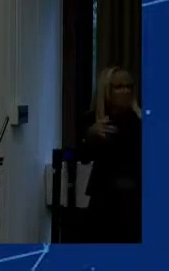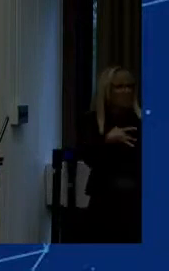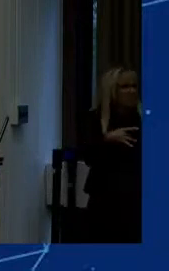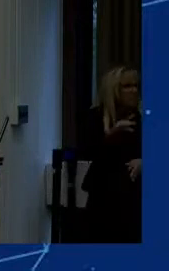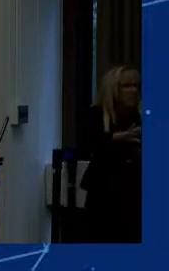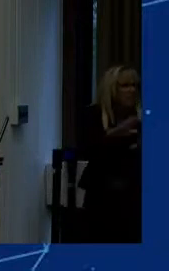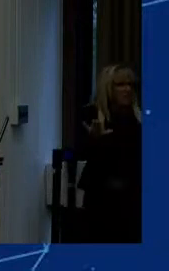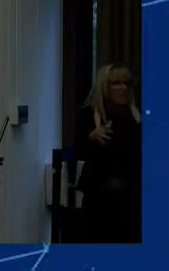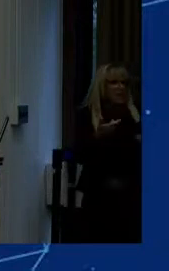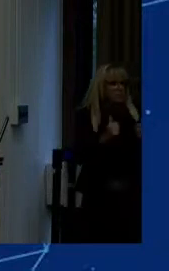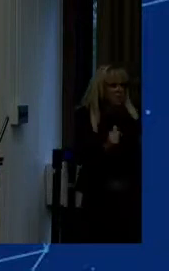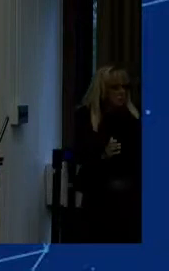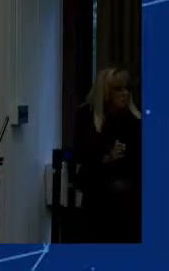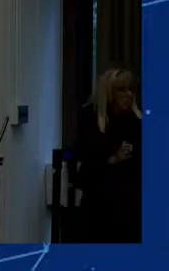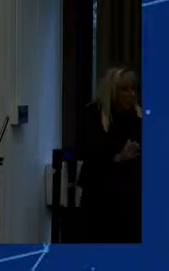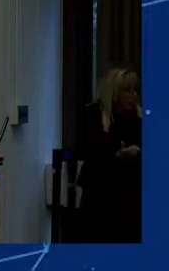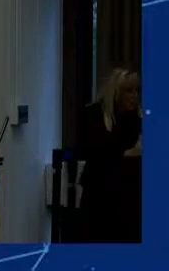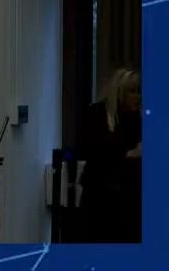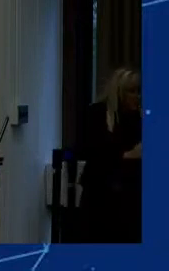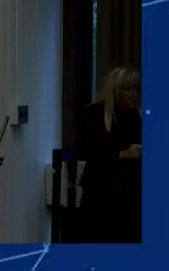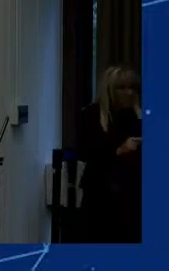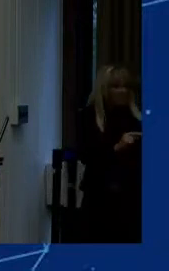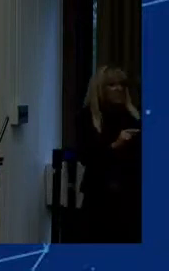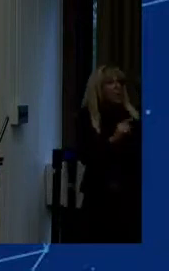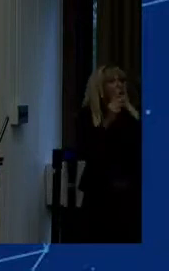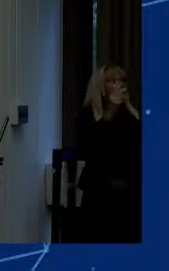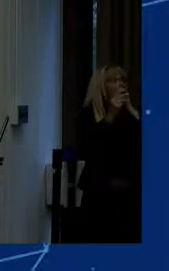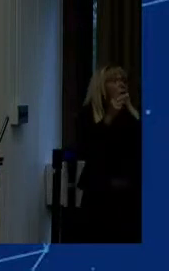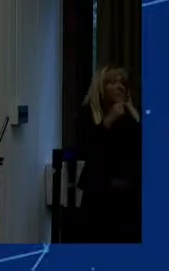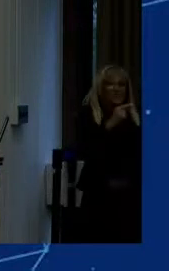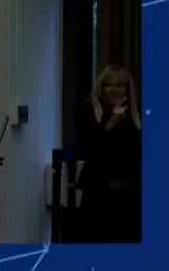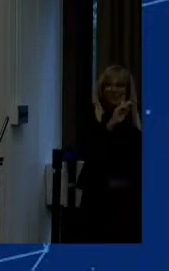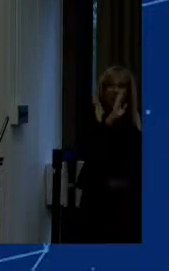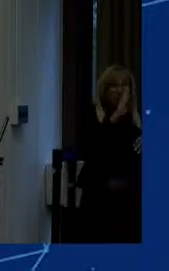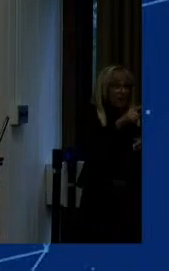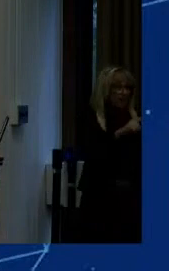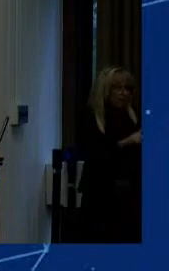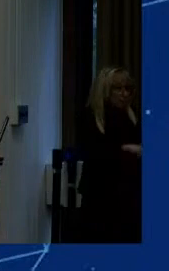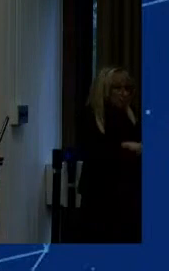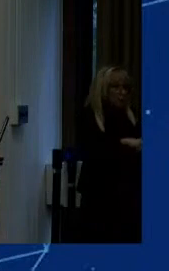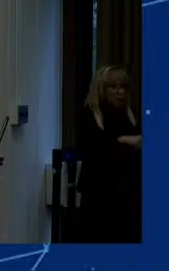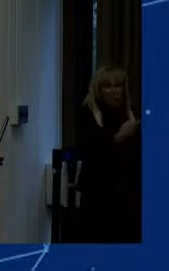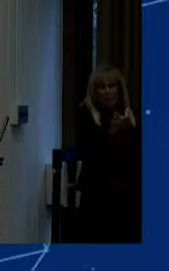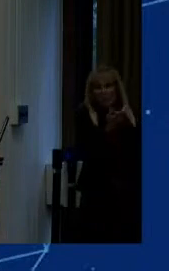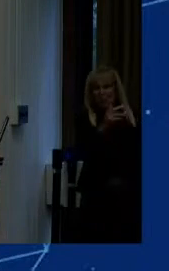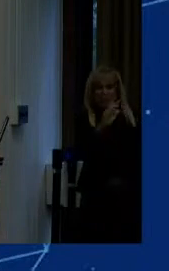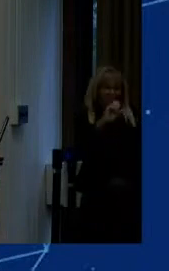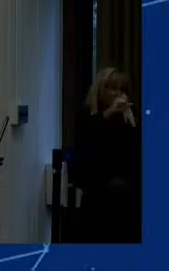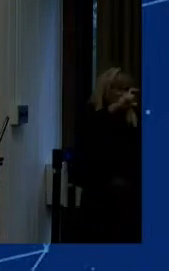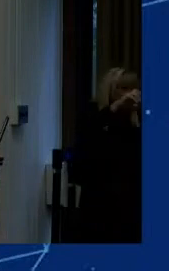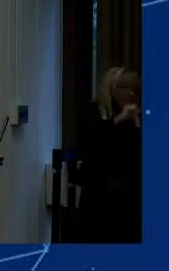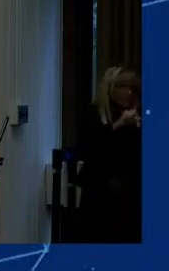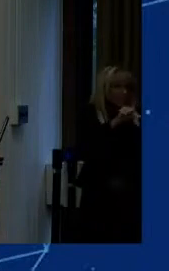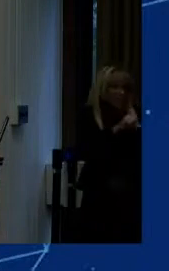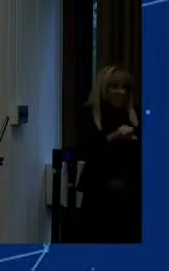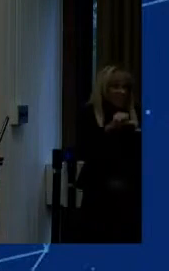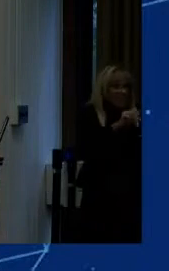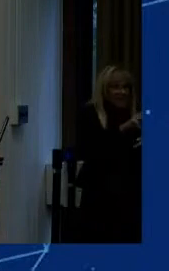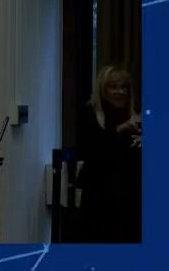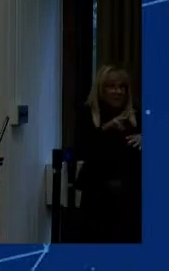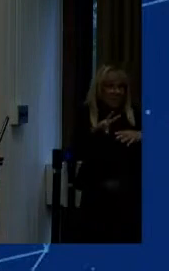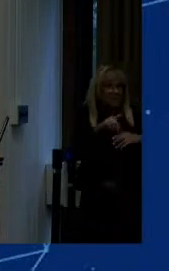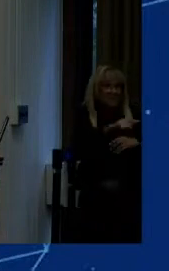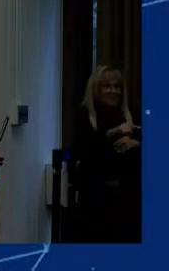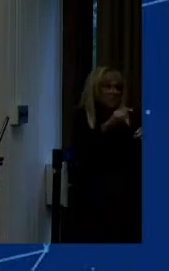tried to reprompt it, and I went directly to the Wonder of Science websites. If you view out there are science ed majors. The